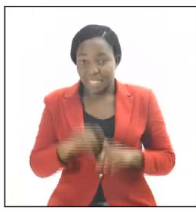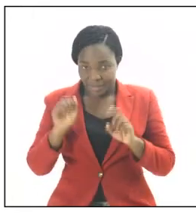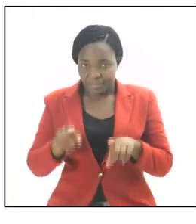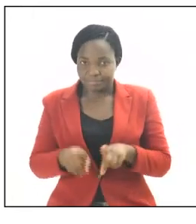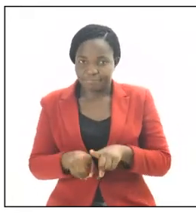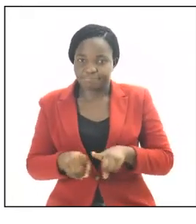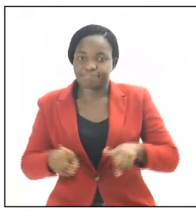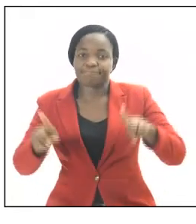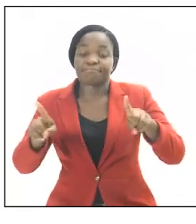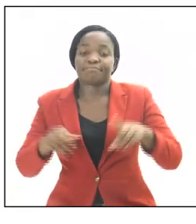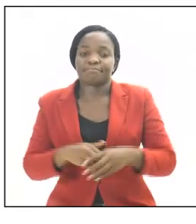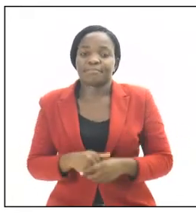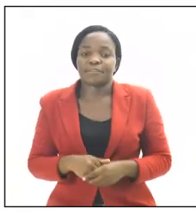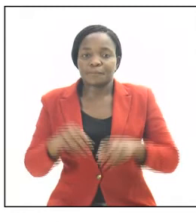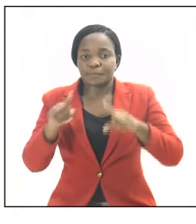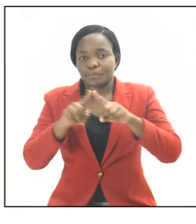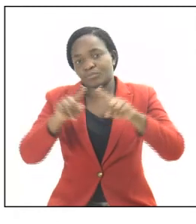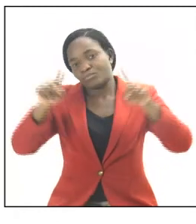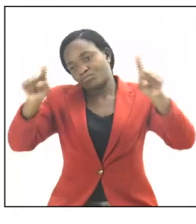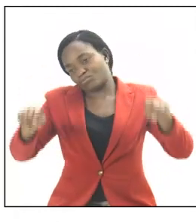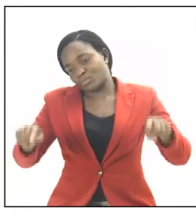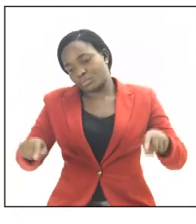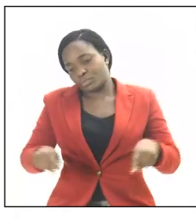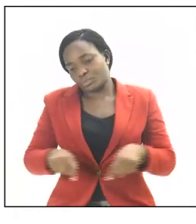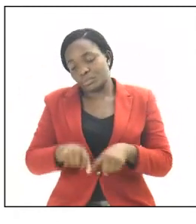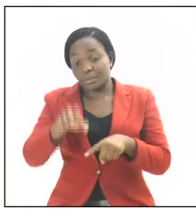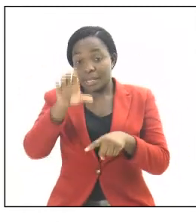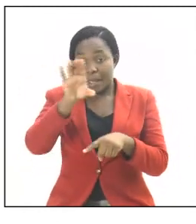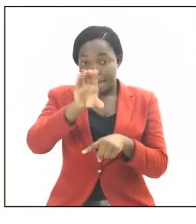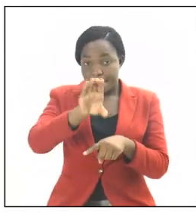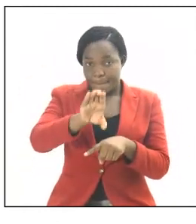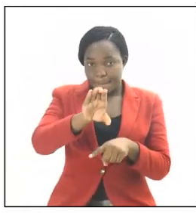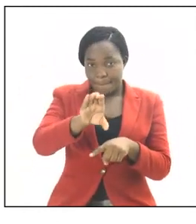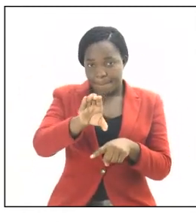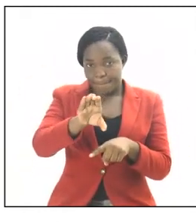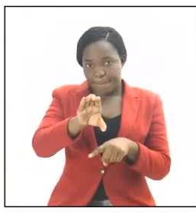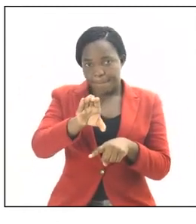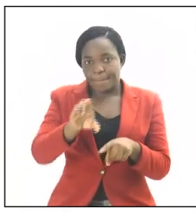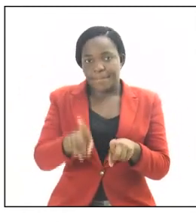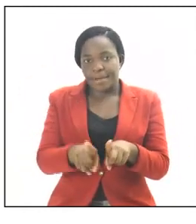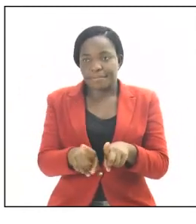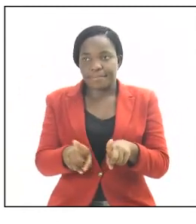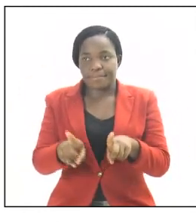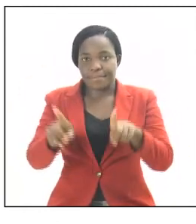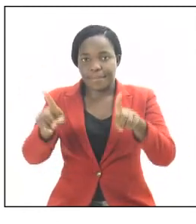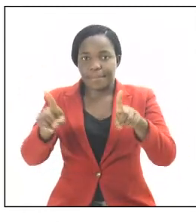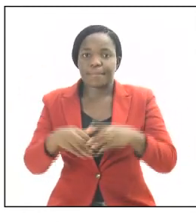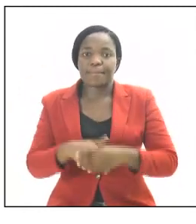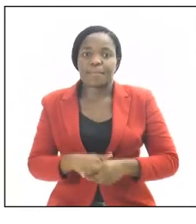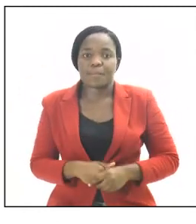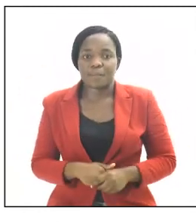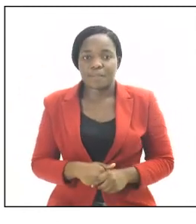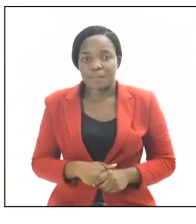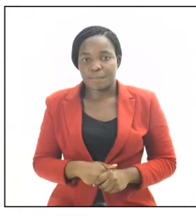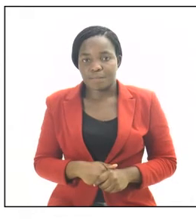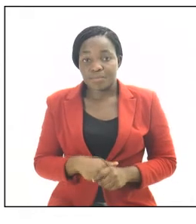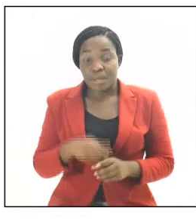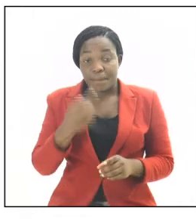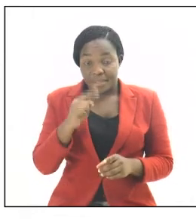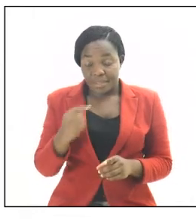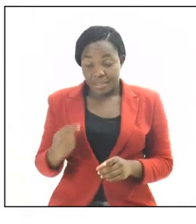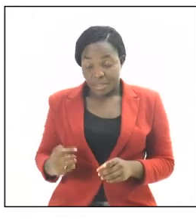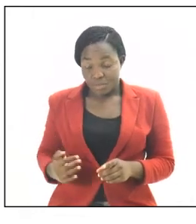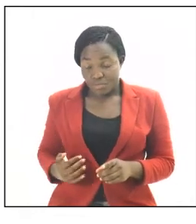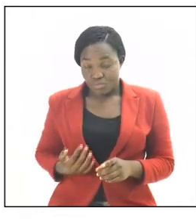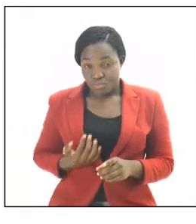Yes, it's a rectangle, and inside the rectangle is a trapezium. But they want the area that